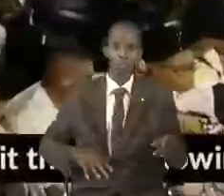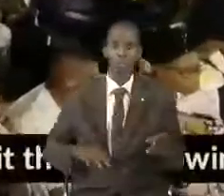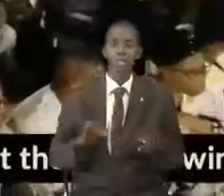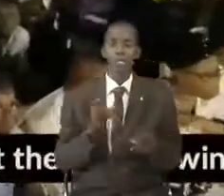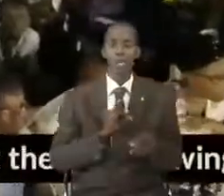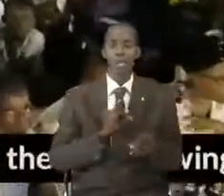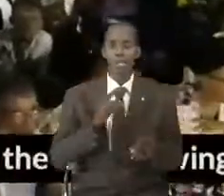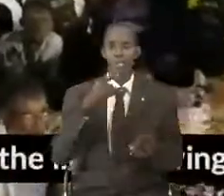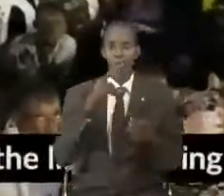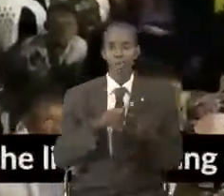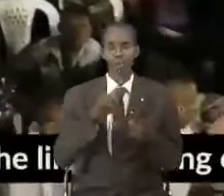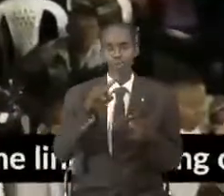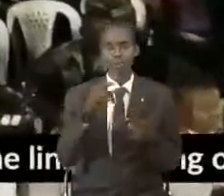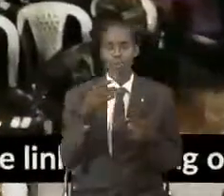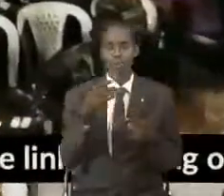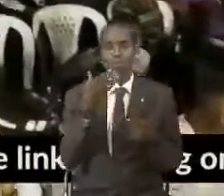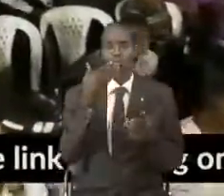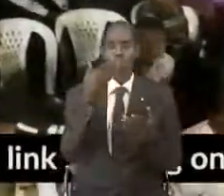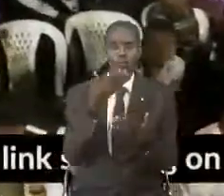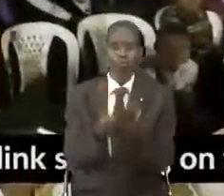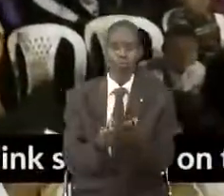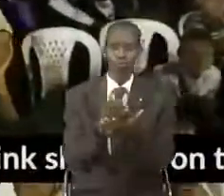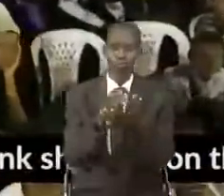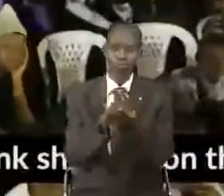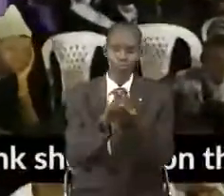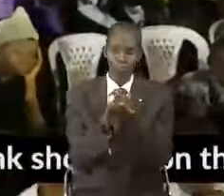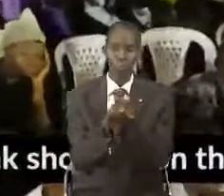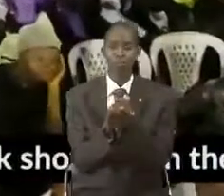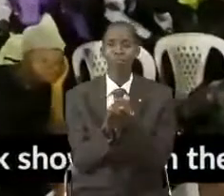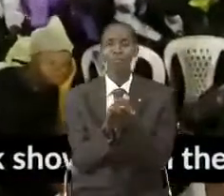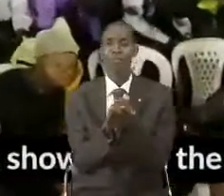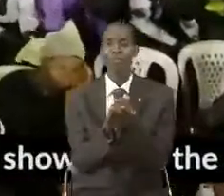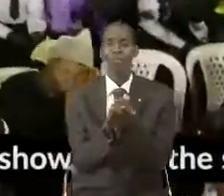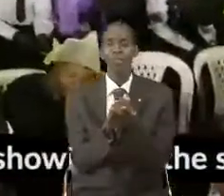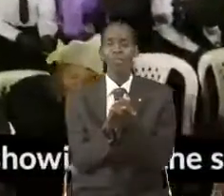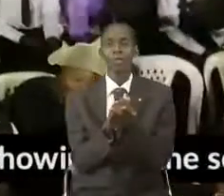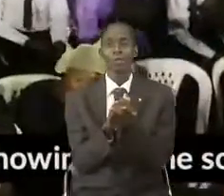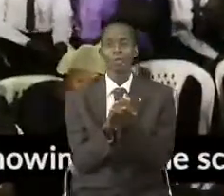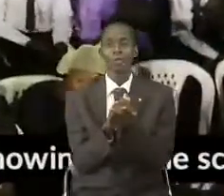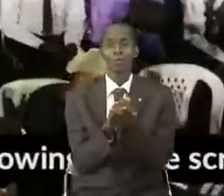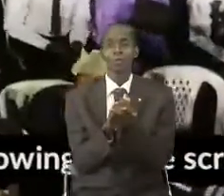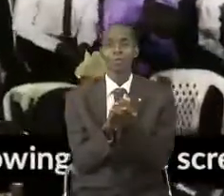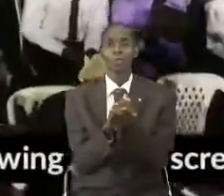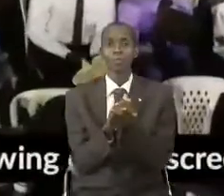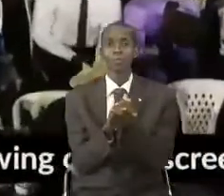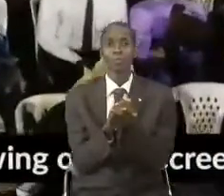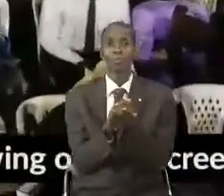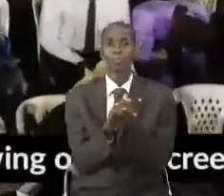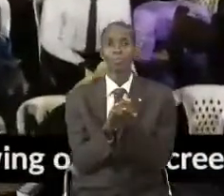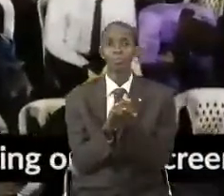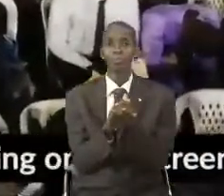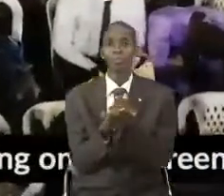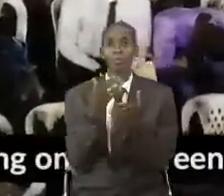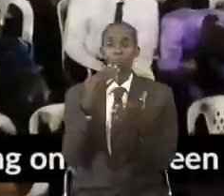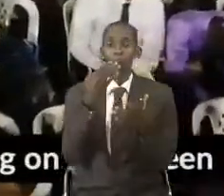please go straight now to the point. Write their names in capital letter. Be fast.